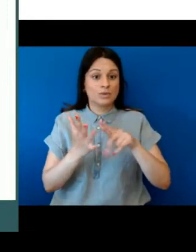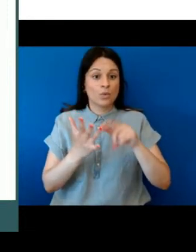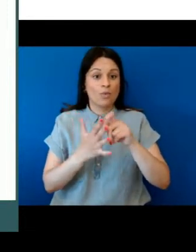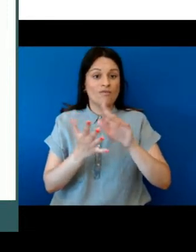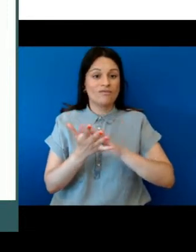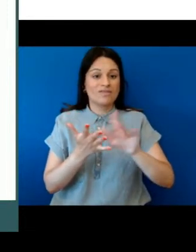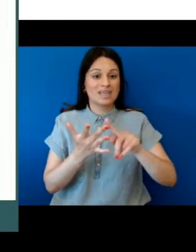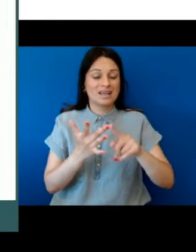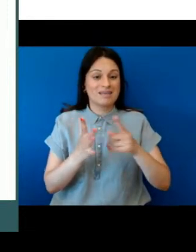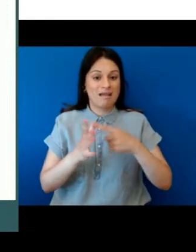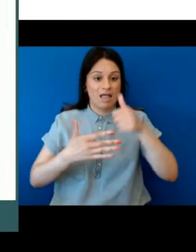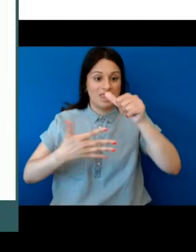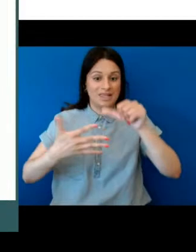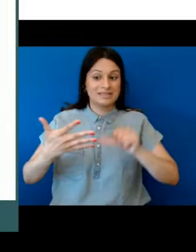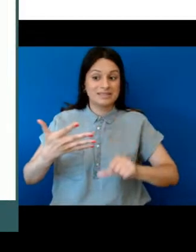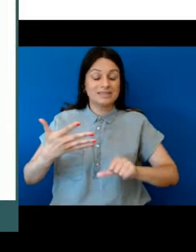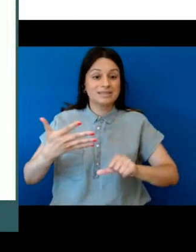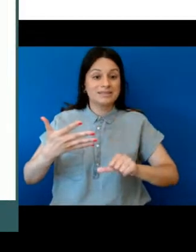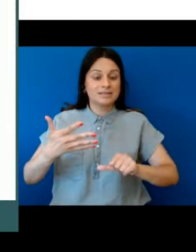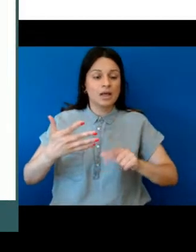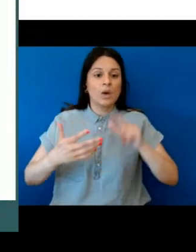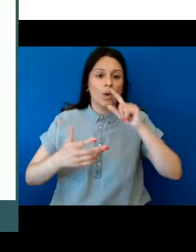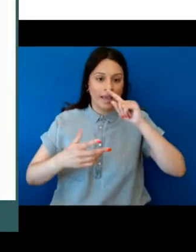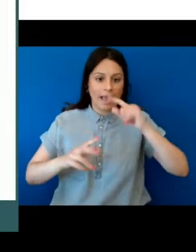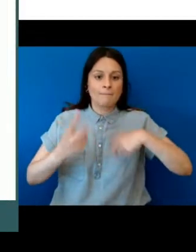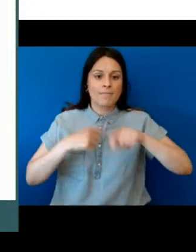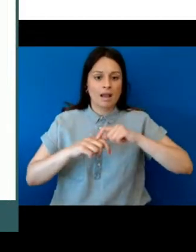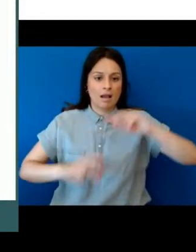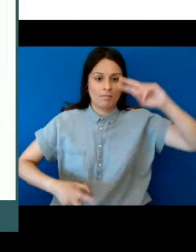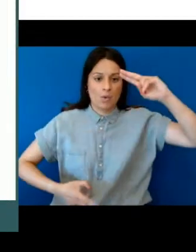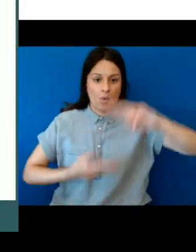clinical history and examination and so